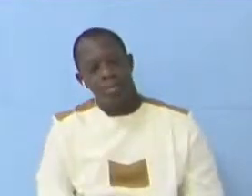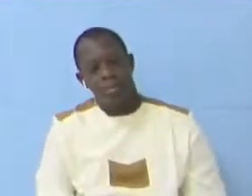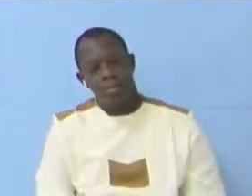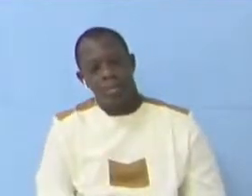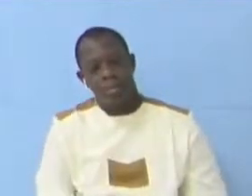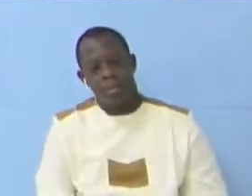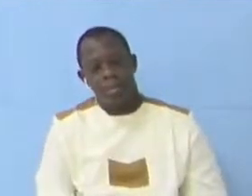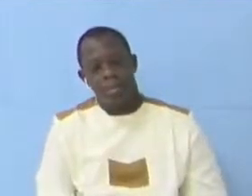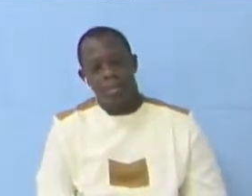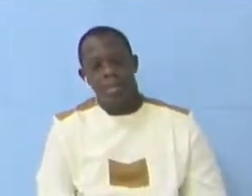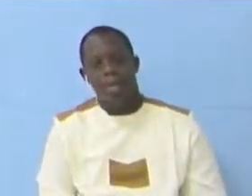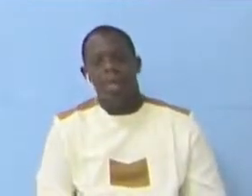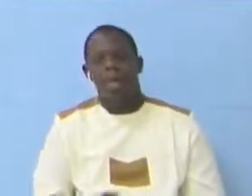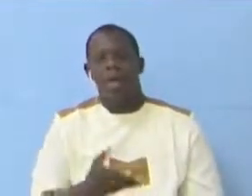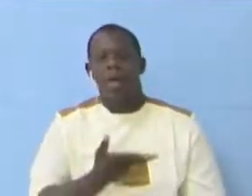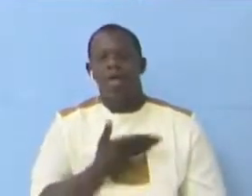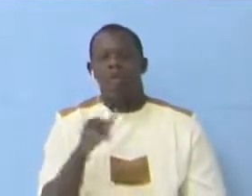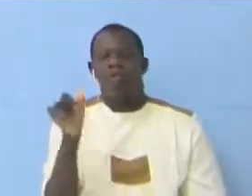Adea